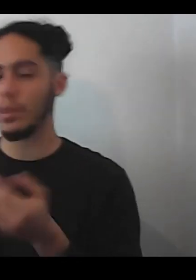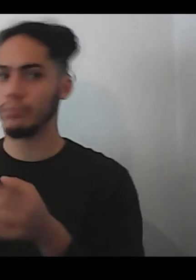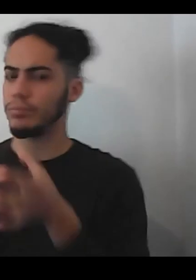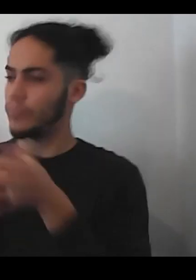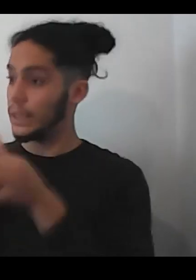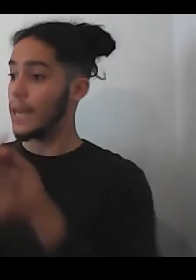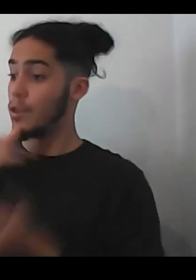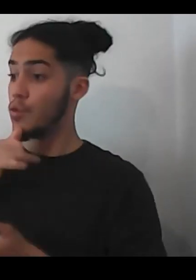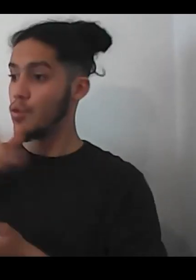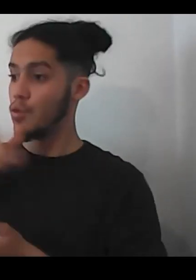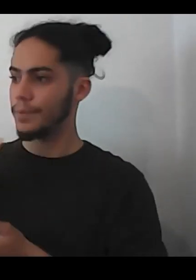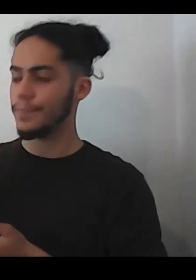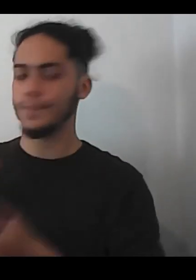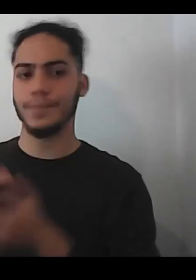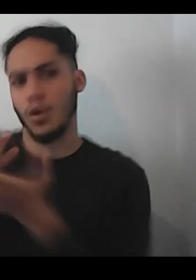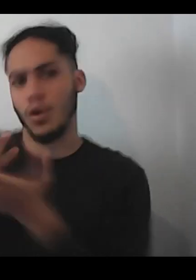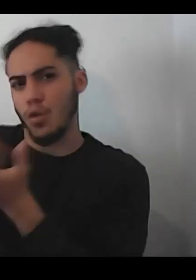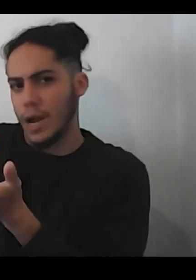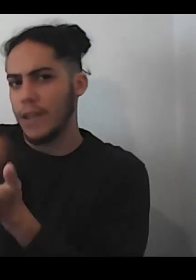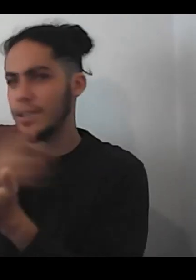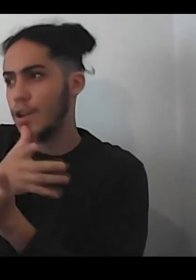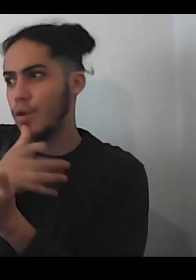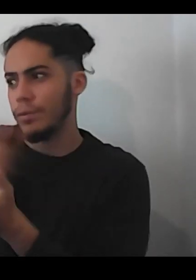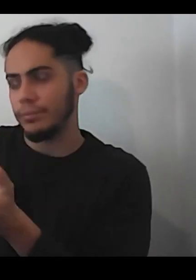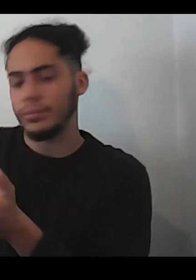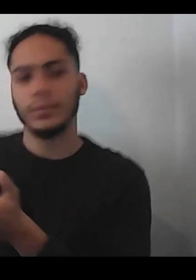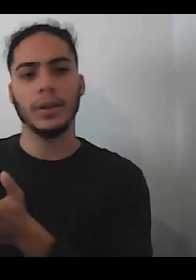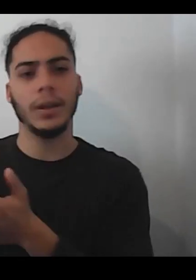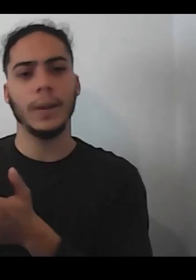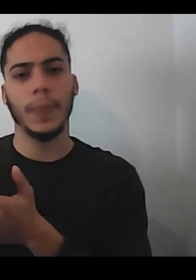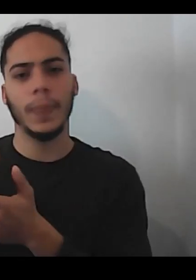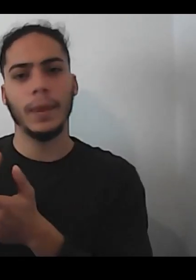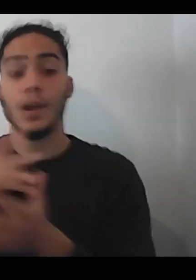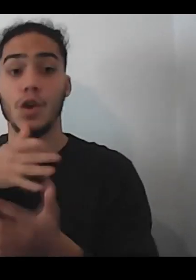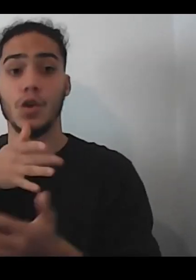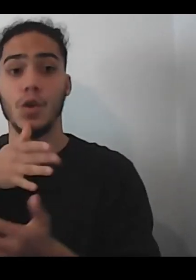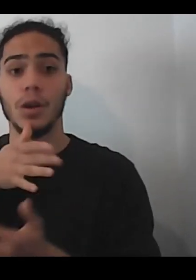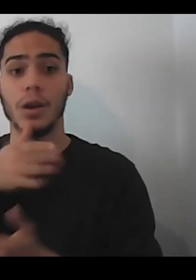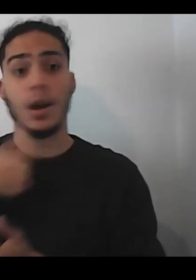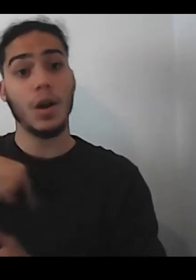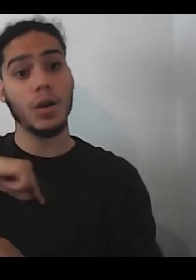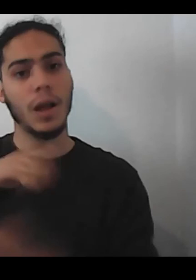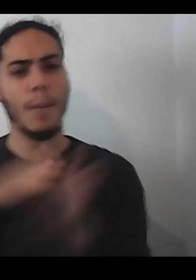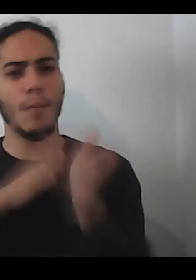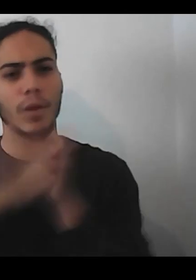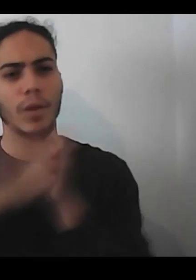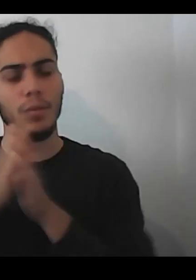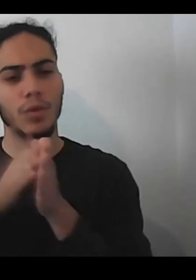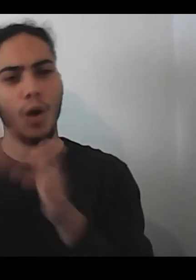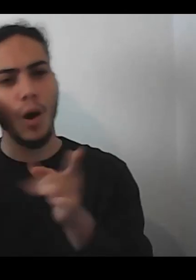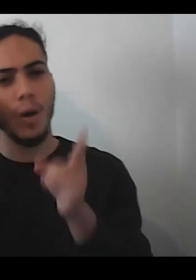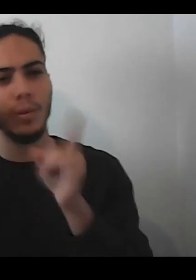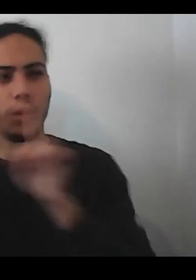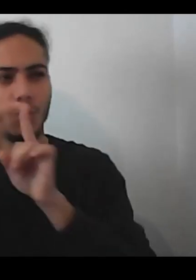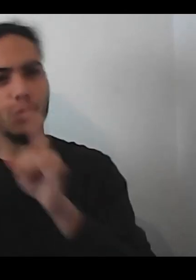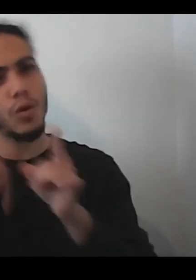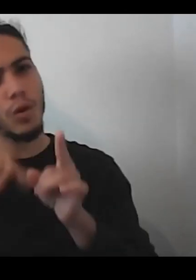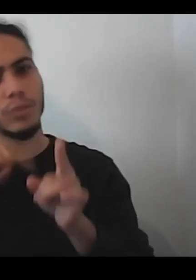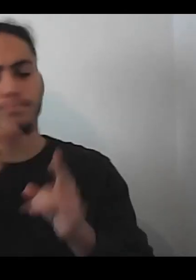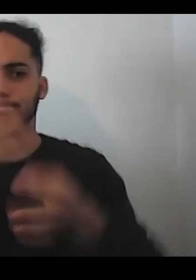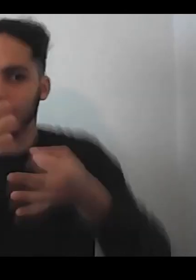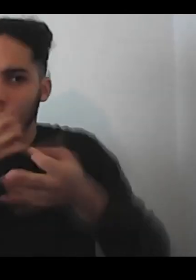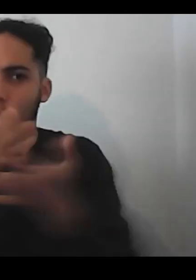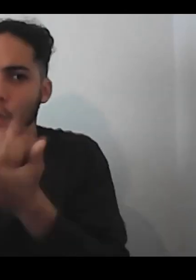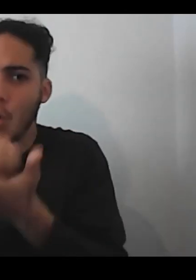and the contrast, so the colors that we are using is to make sure that we have high contrast between the hand and